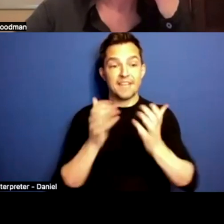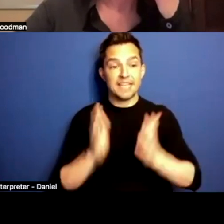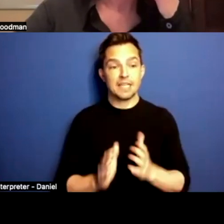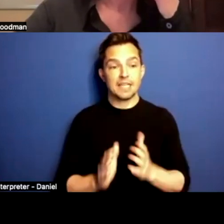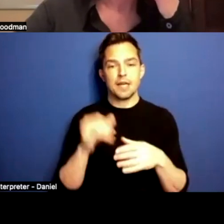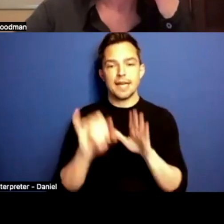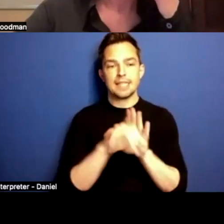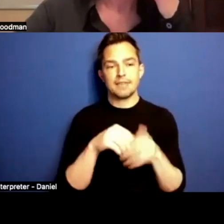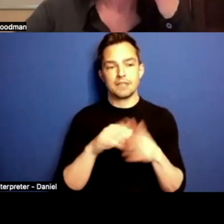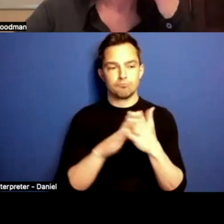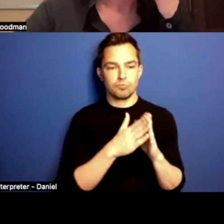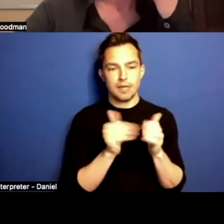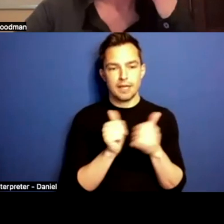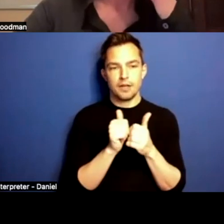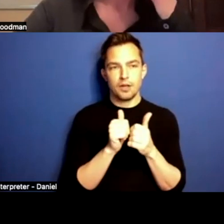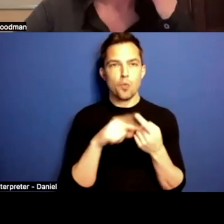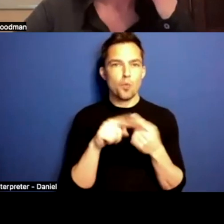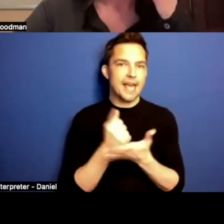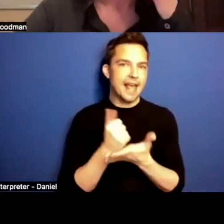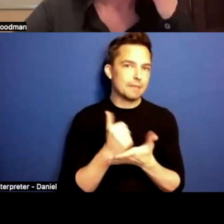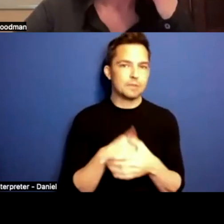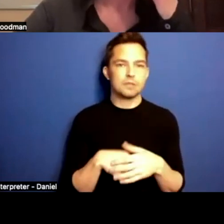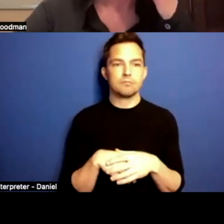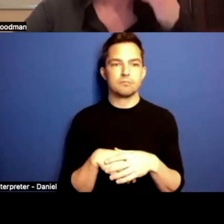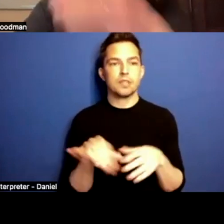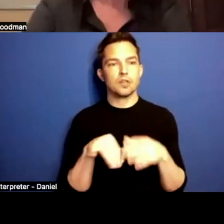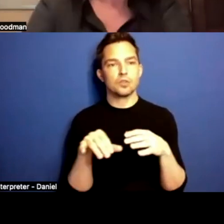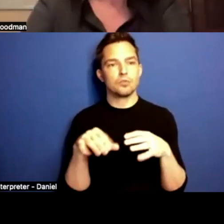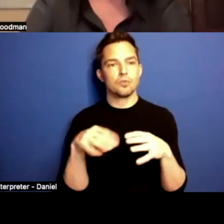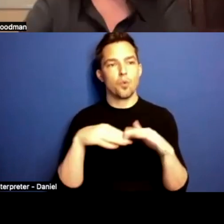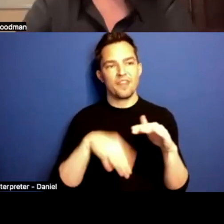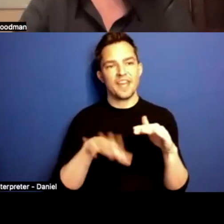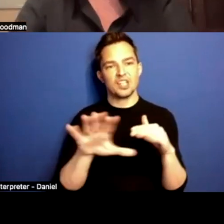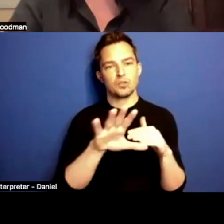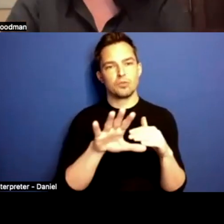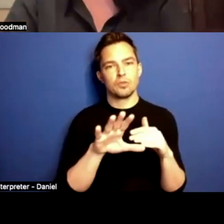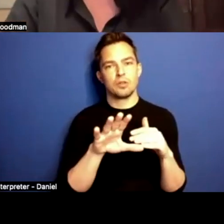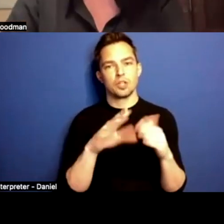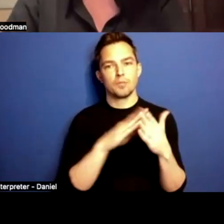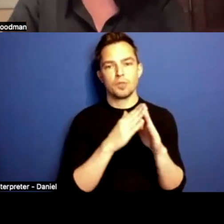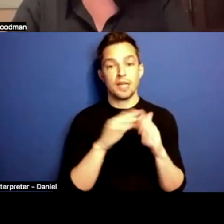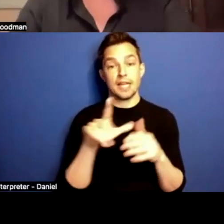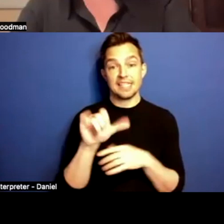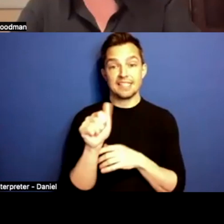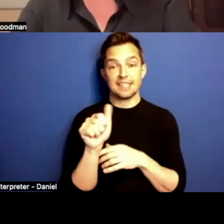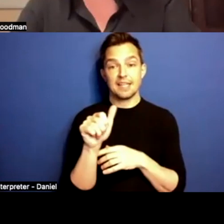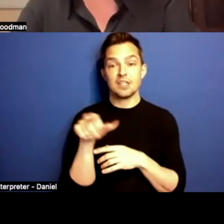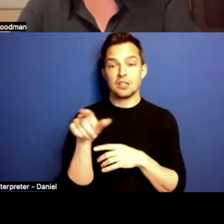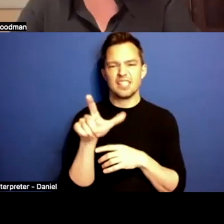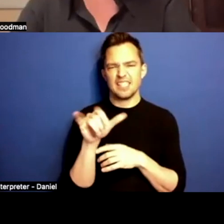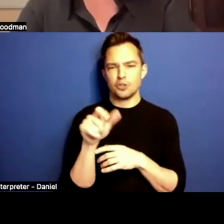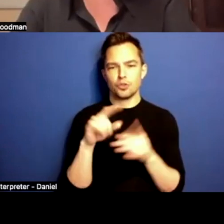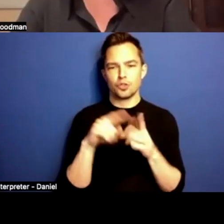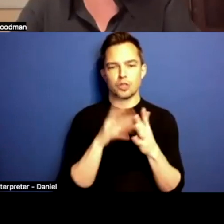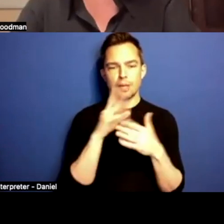it's going to be helpful, but also when the community, and I think, Lisa, you started to talk about this, but when the